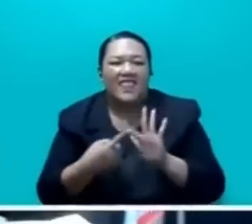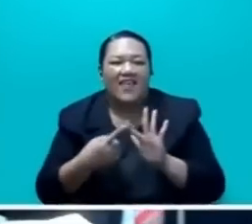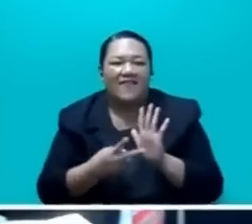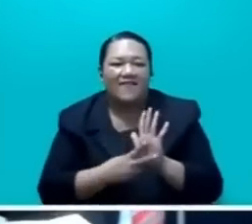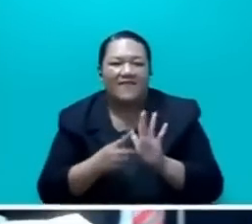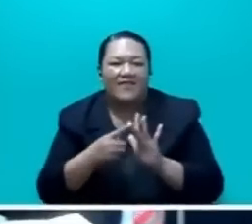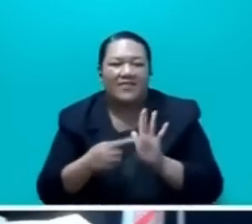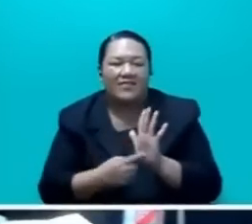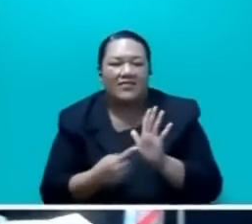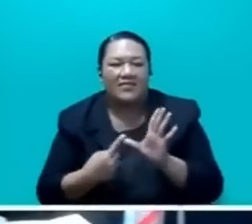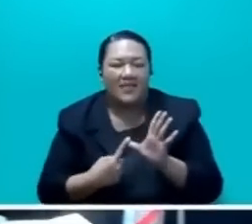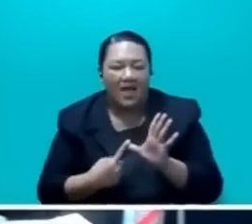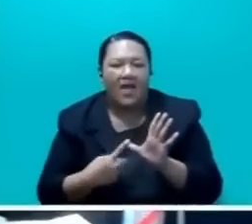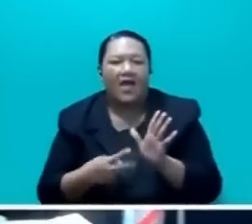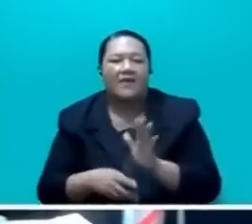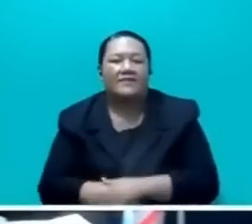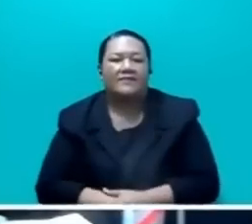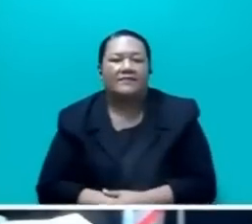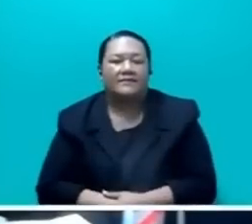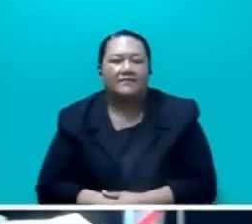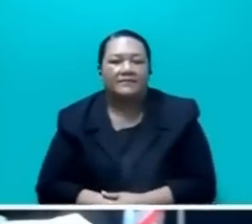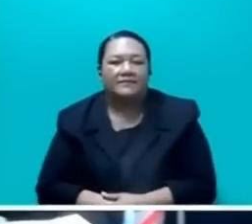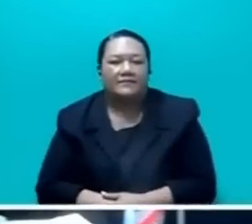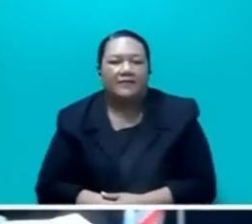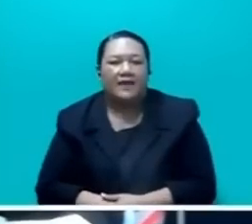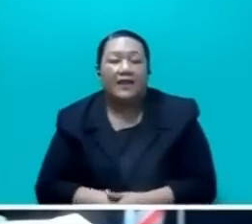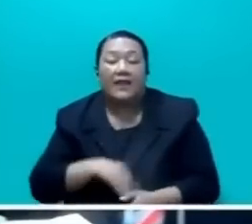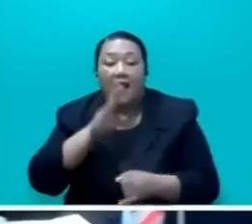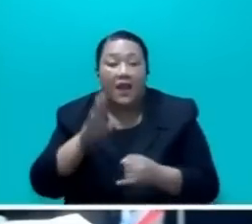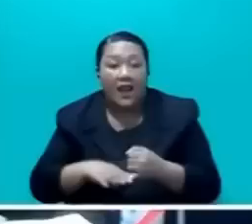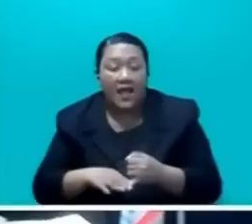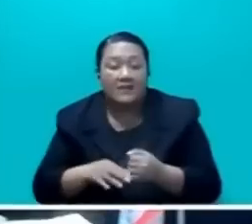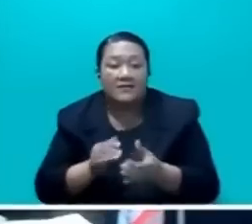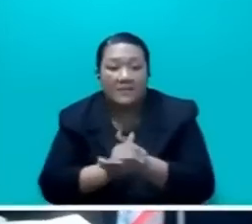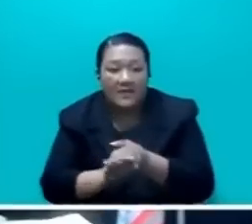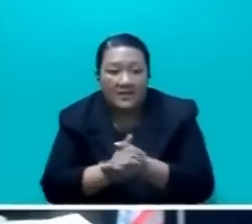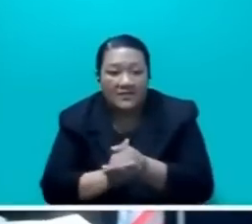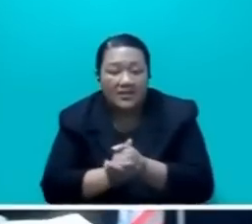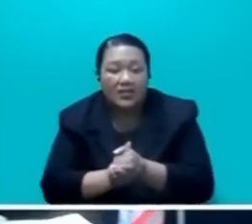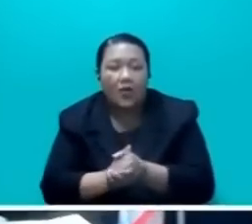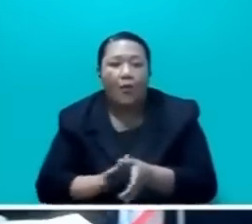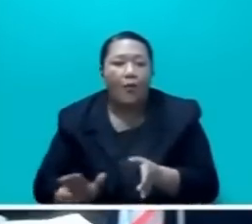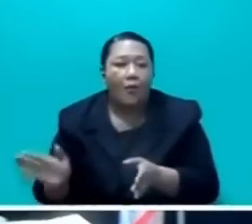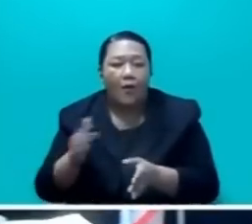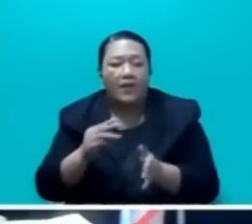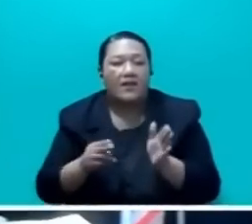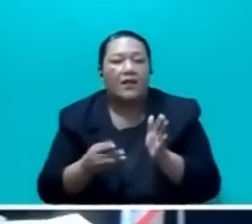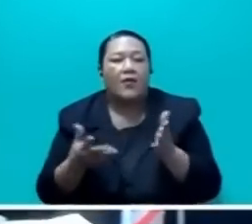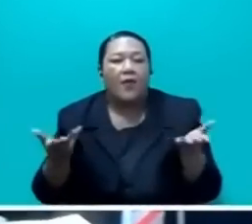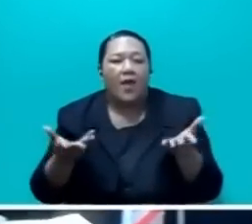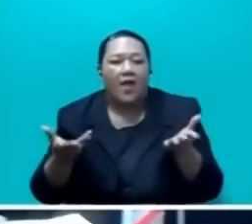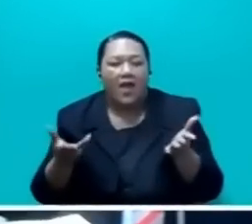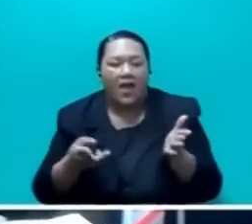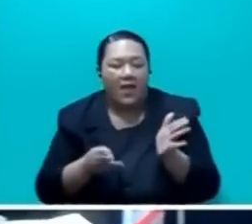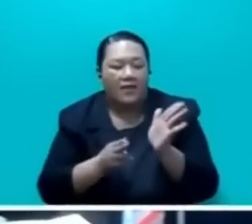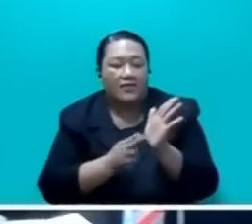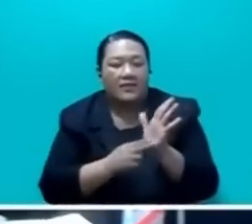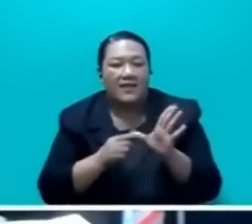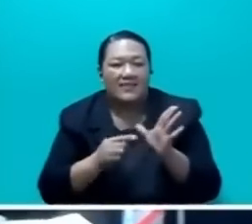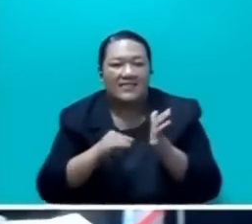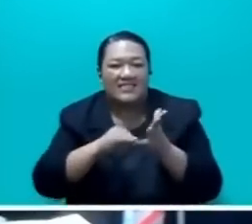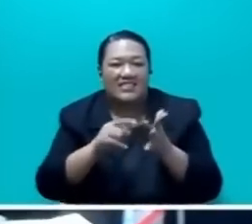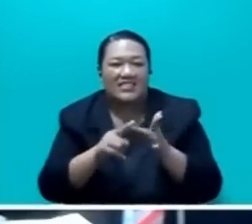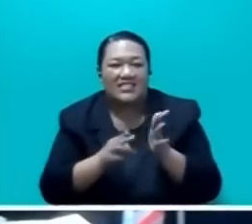Last but not least, my church members of Nasiredi Methodist Church and the members of the community and the Pani Nashilo, for their support and